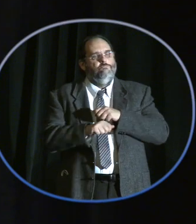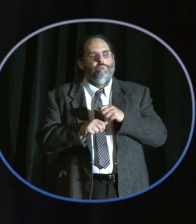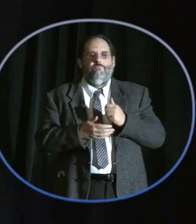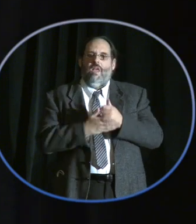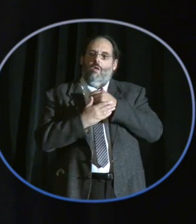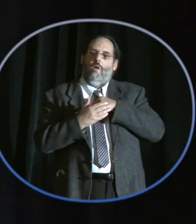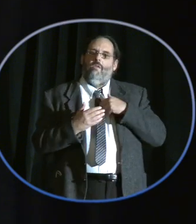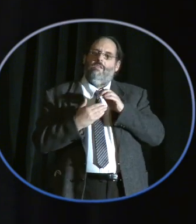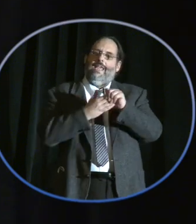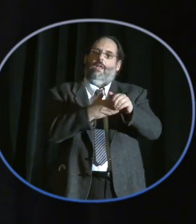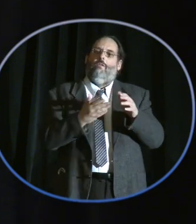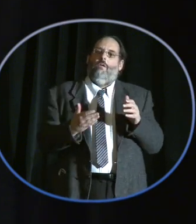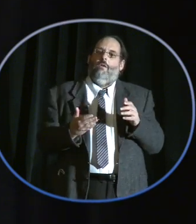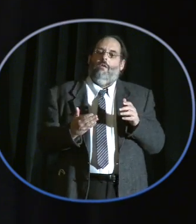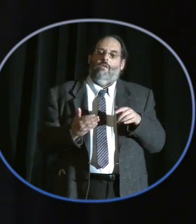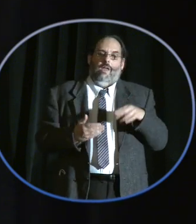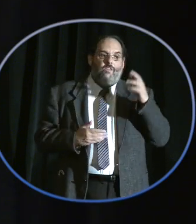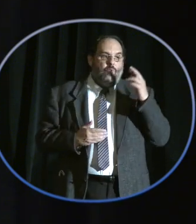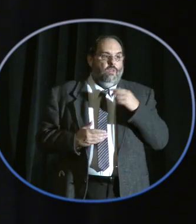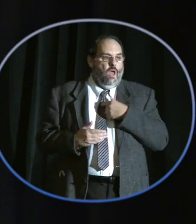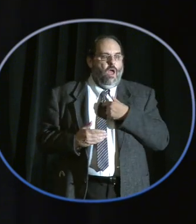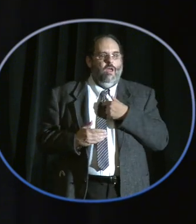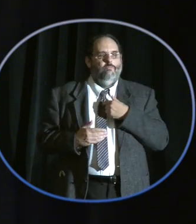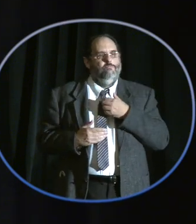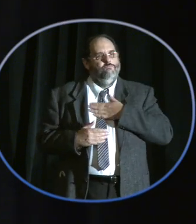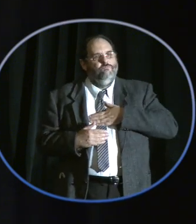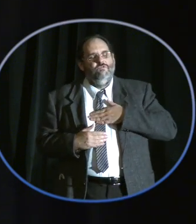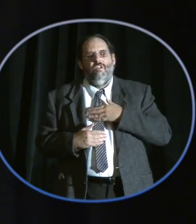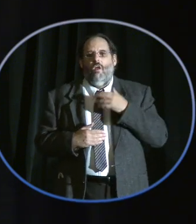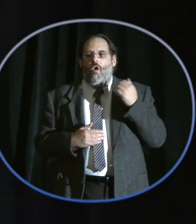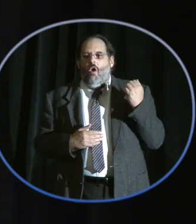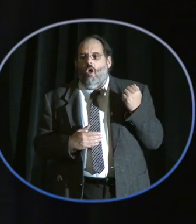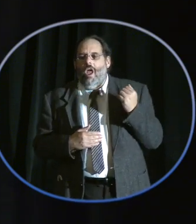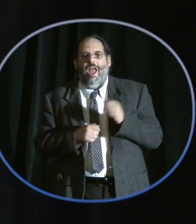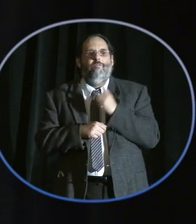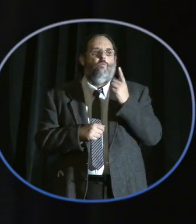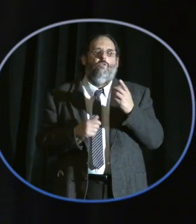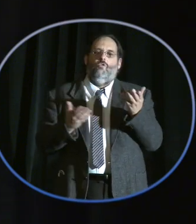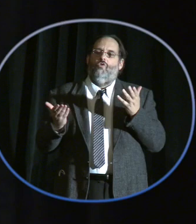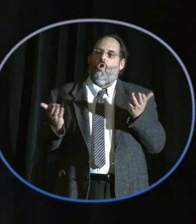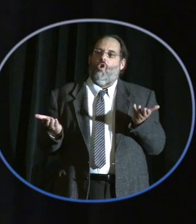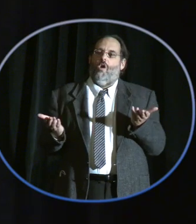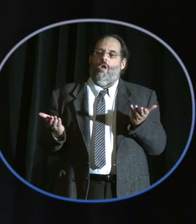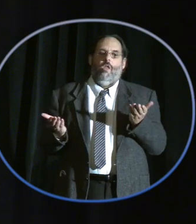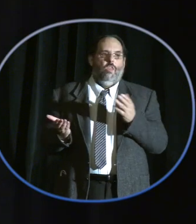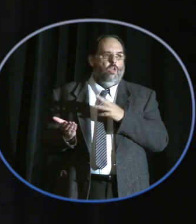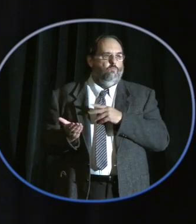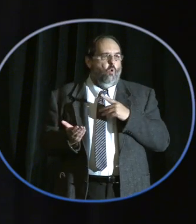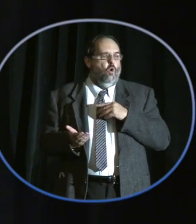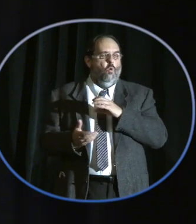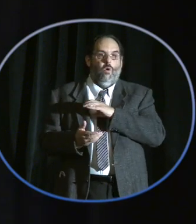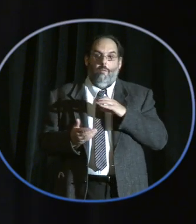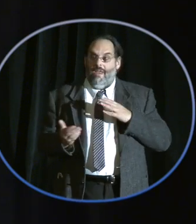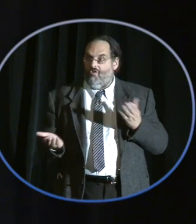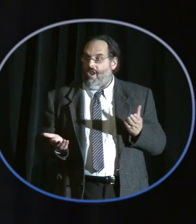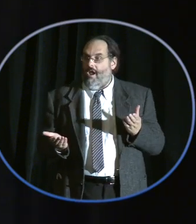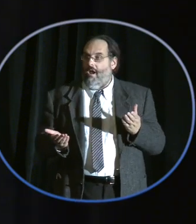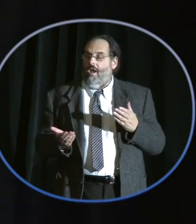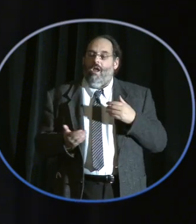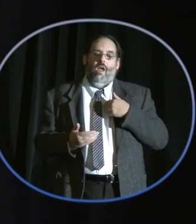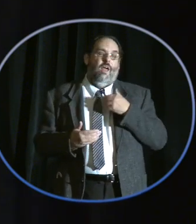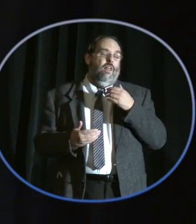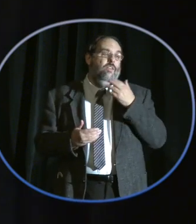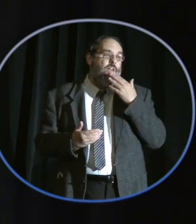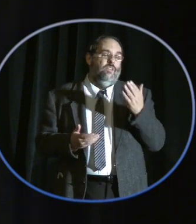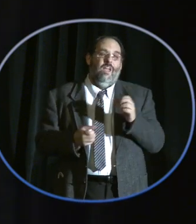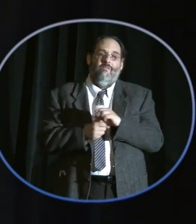help us lead. That is why I am so grateful for all of those who serve on a board of commission. And can please,